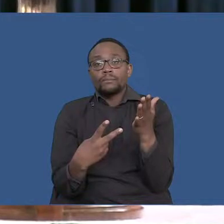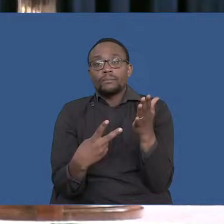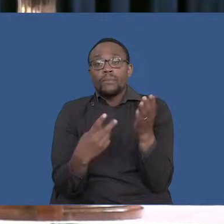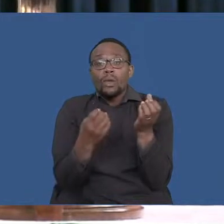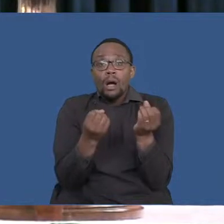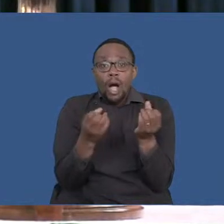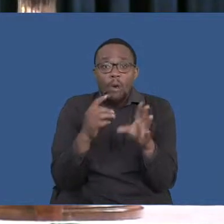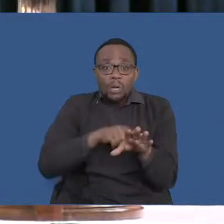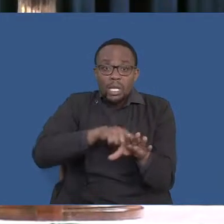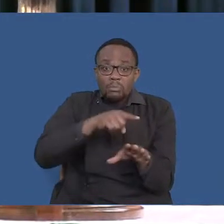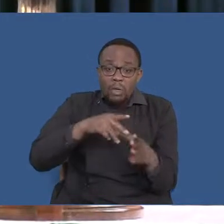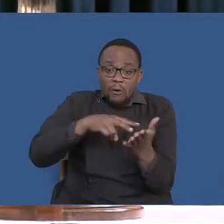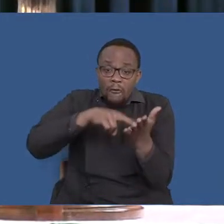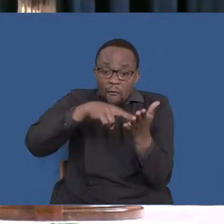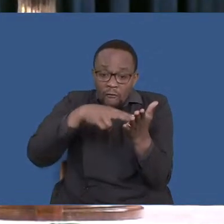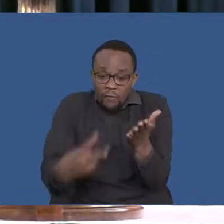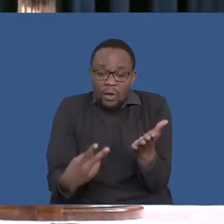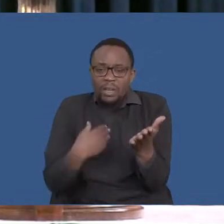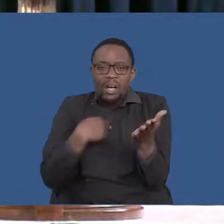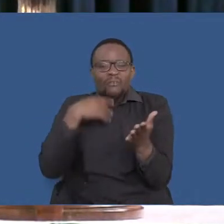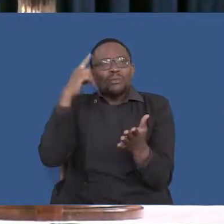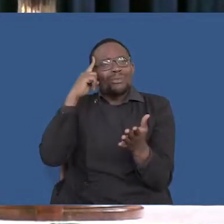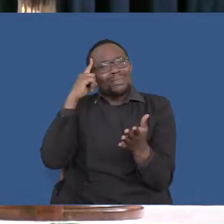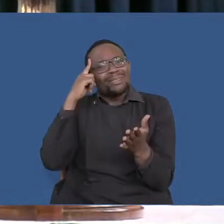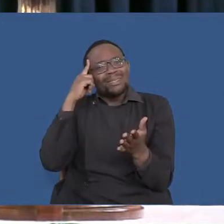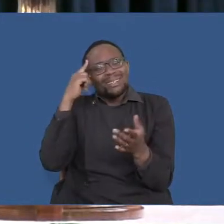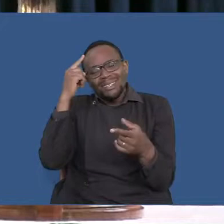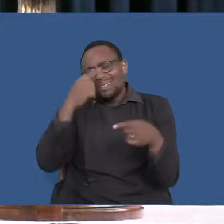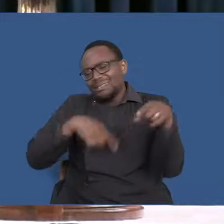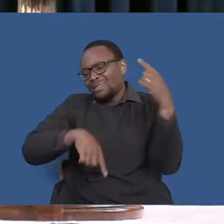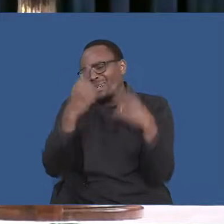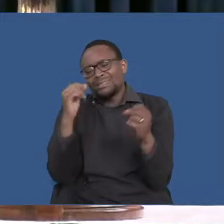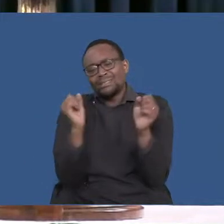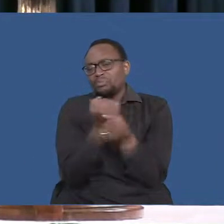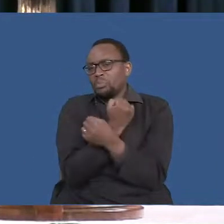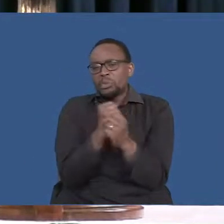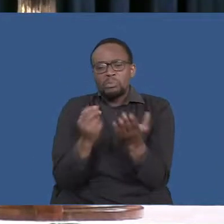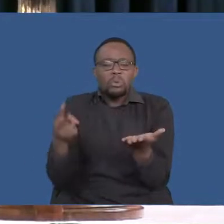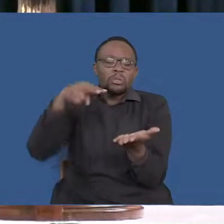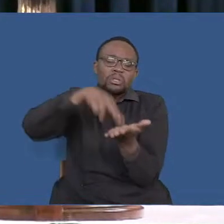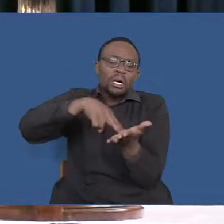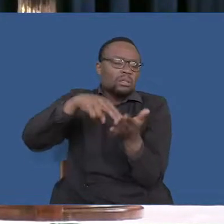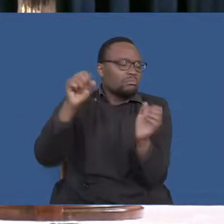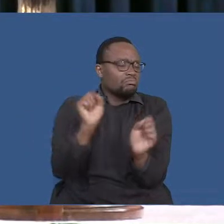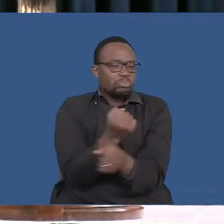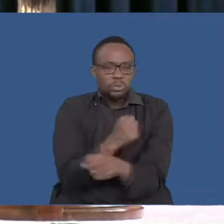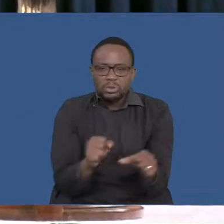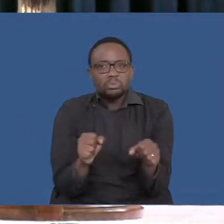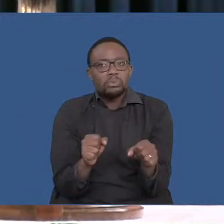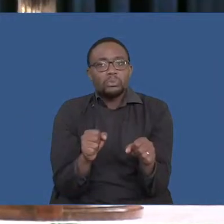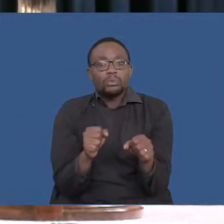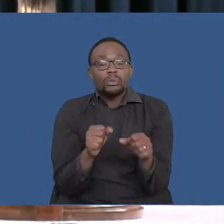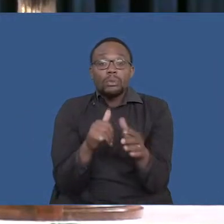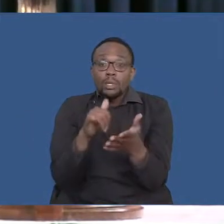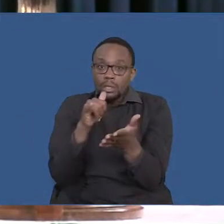fallen and wondered if there would ever be, you'll ever get back to where you were before? Just that is